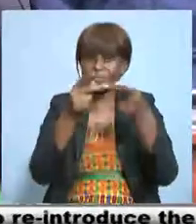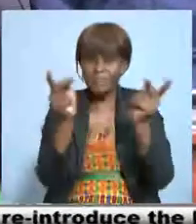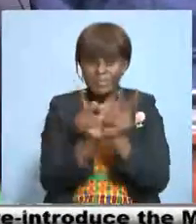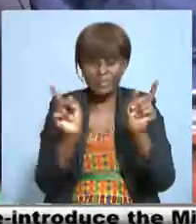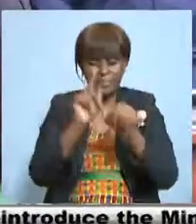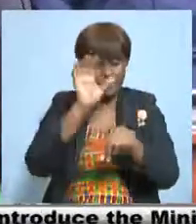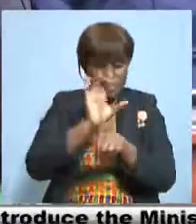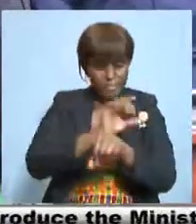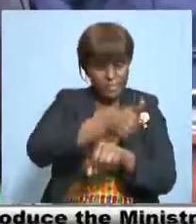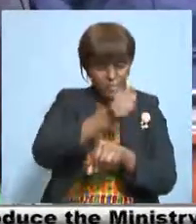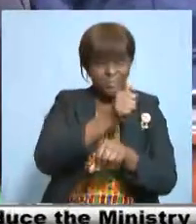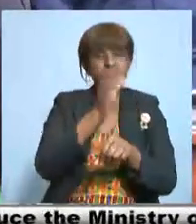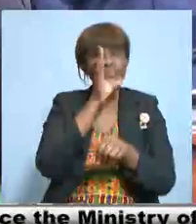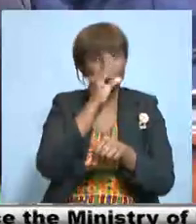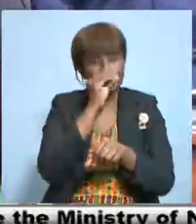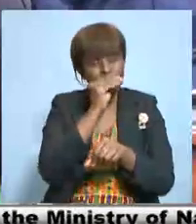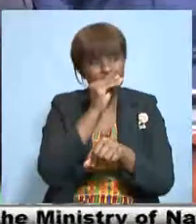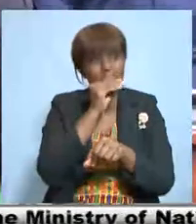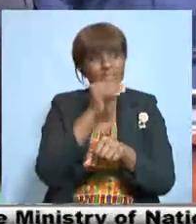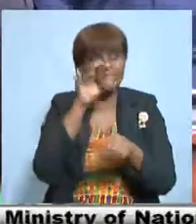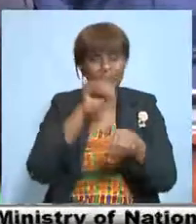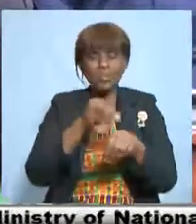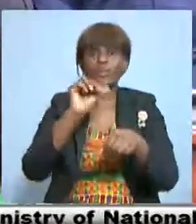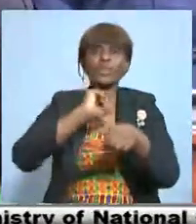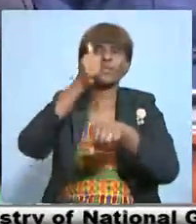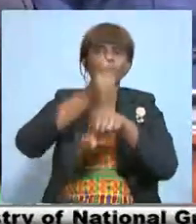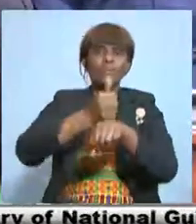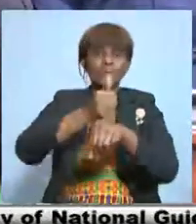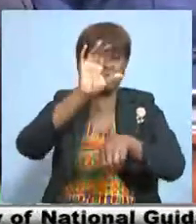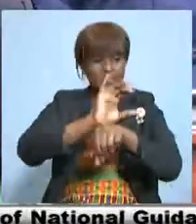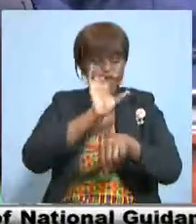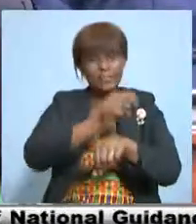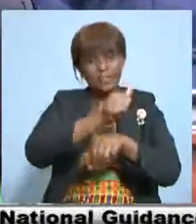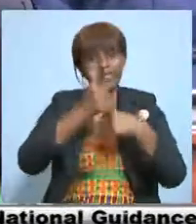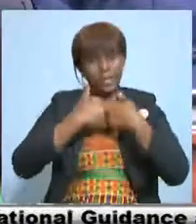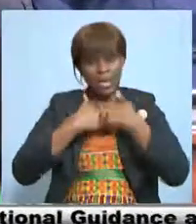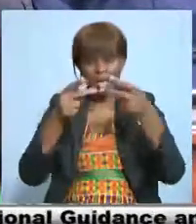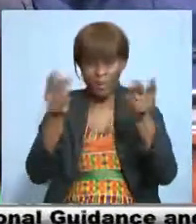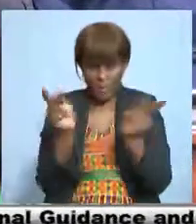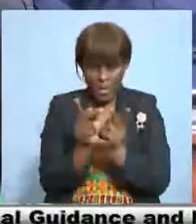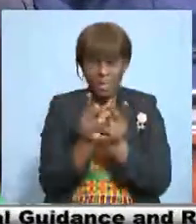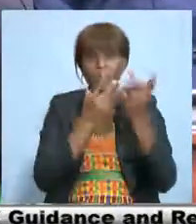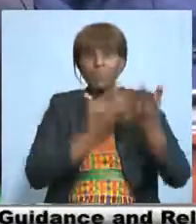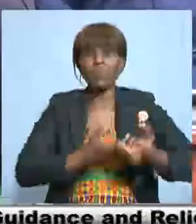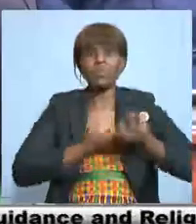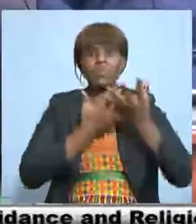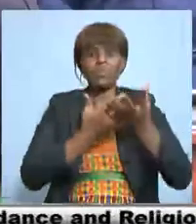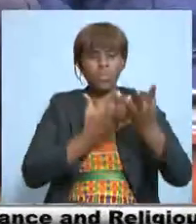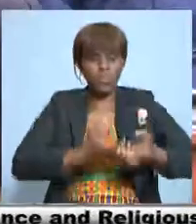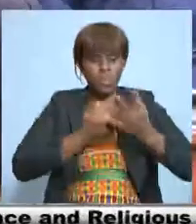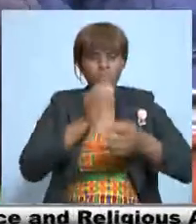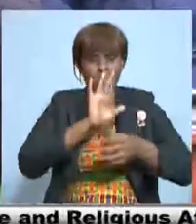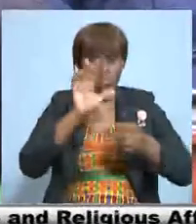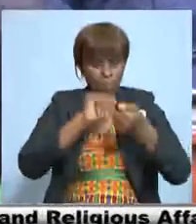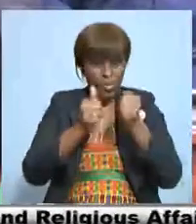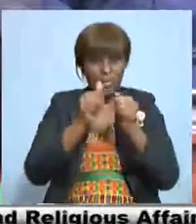where the church could not speak on the ante. The church had a platform to air their grievances